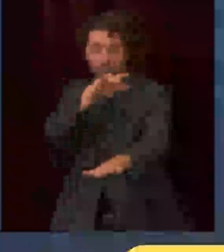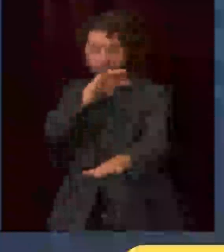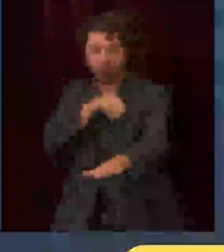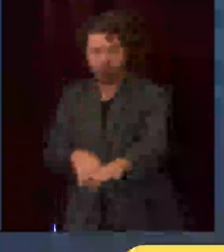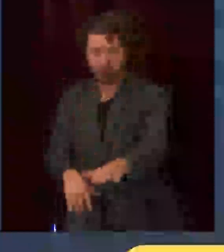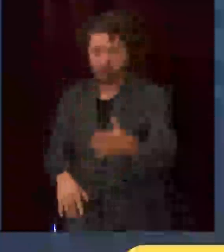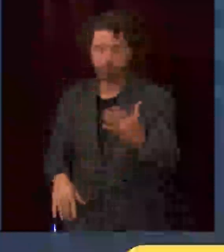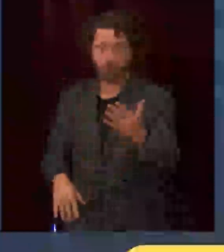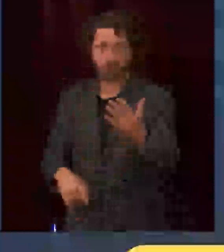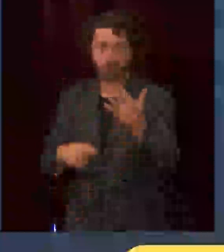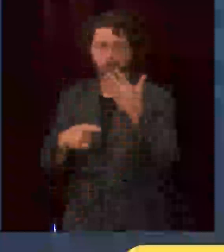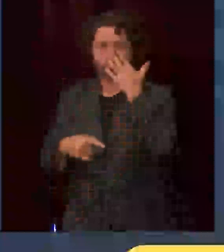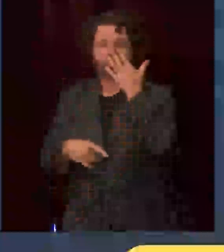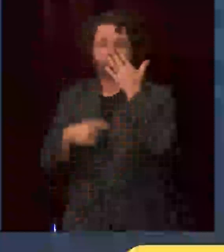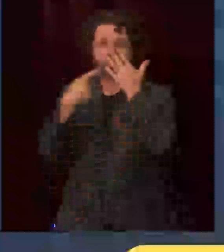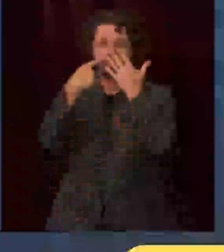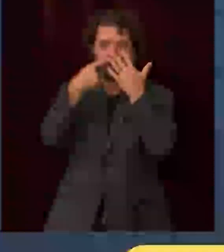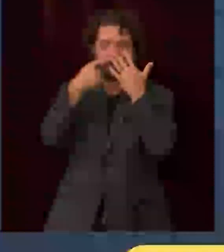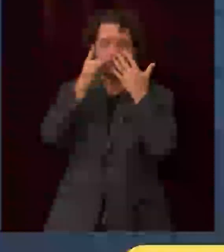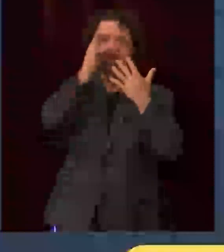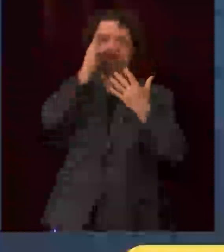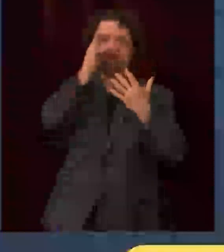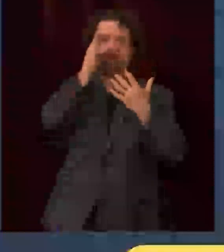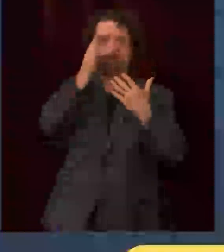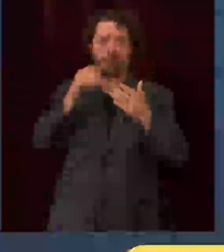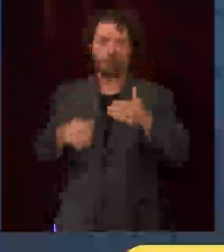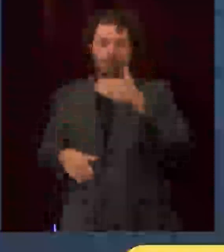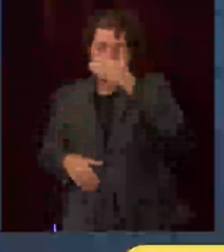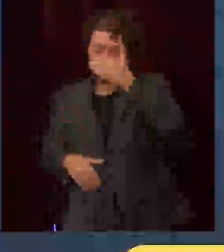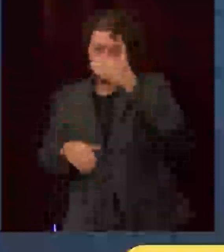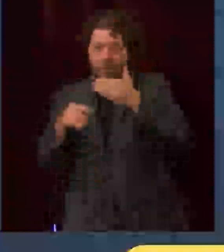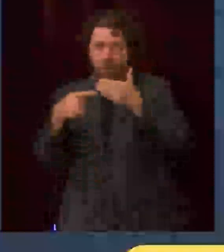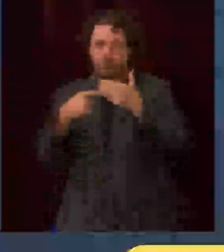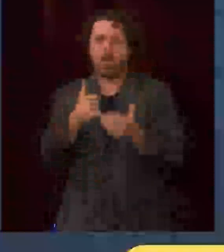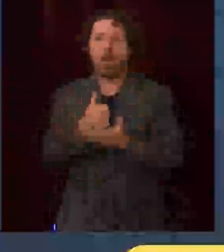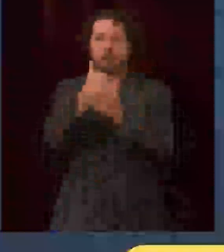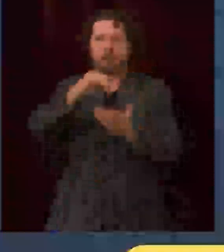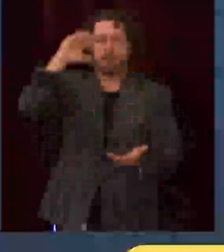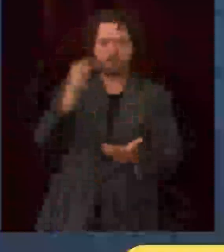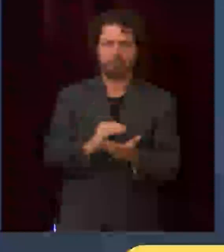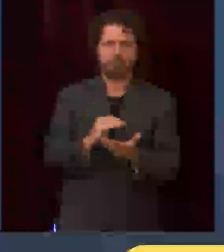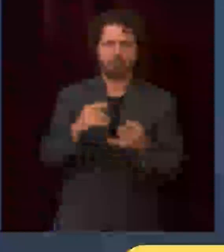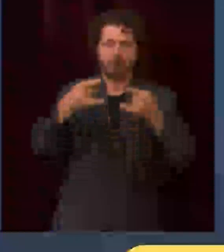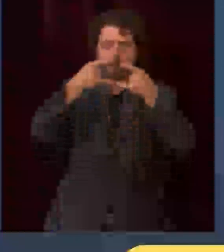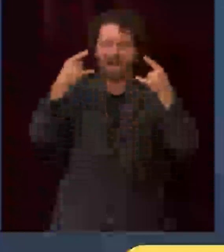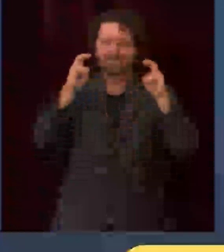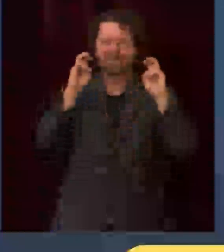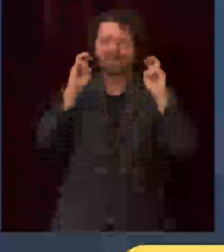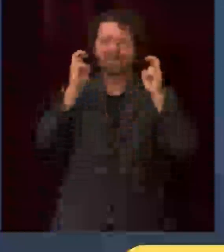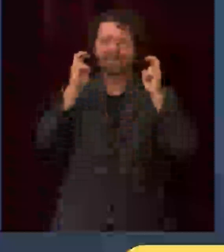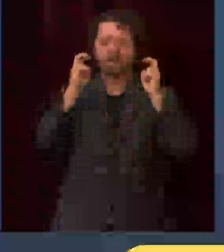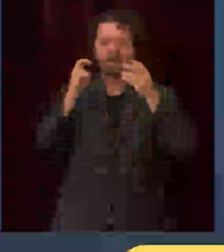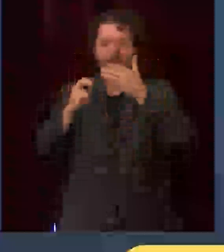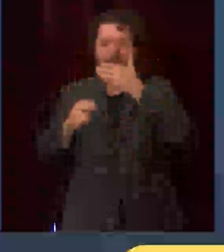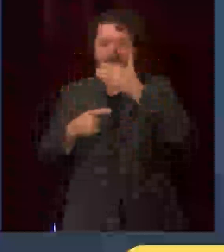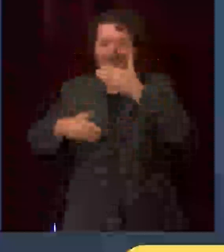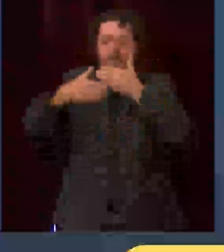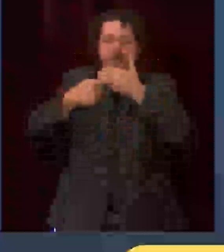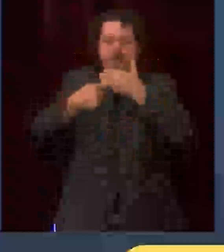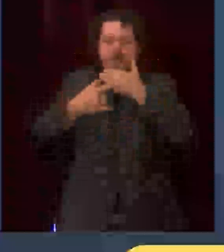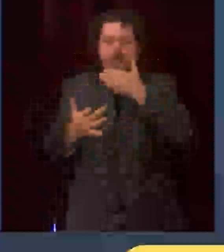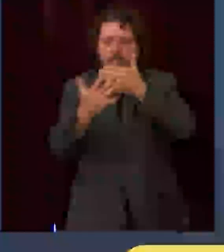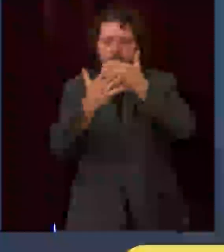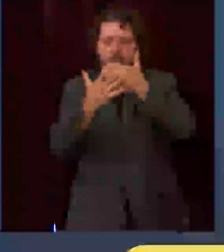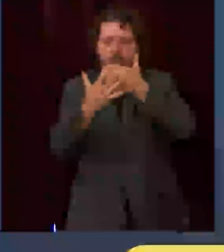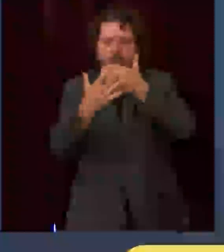me from touching my nose, my mouth, and potentially transmitting the virus. So that's really, really effective. So when you think of those three things, those are